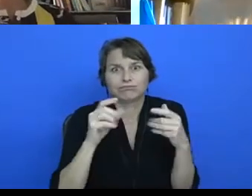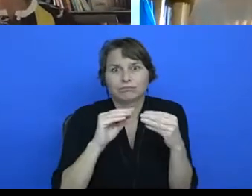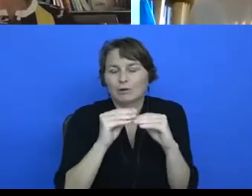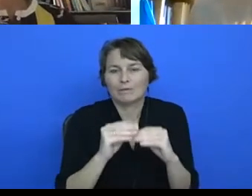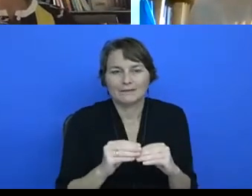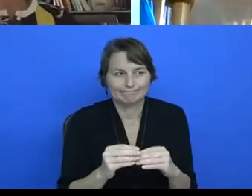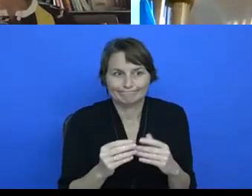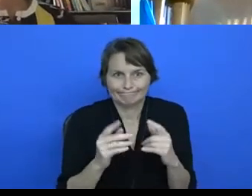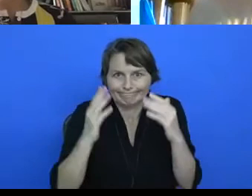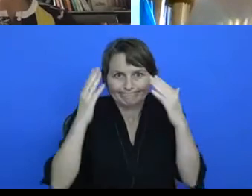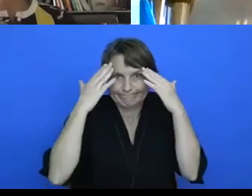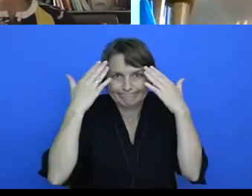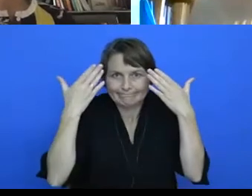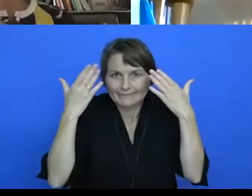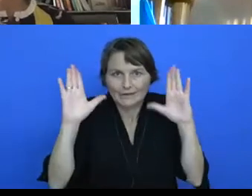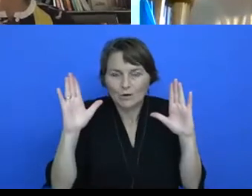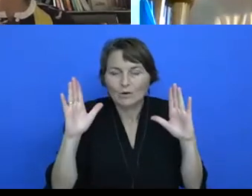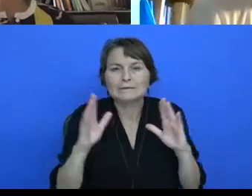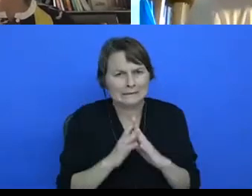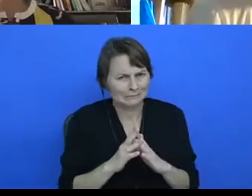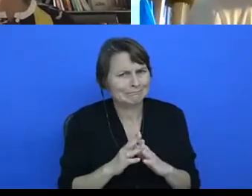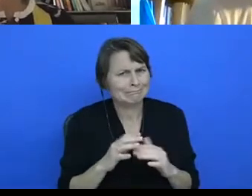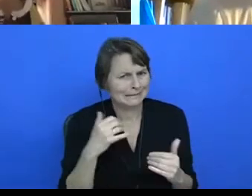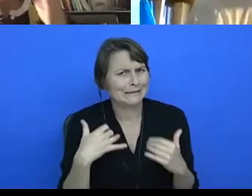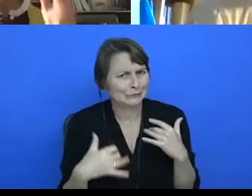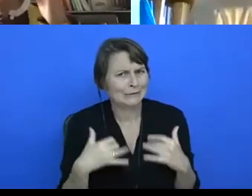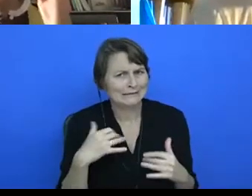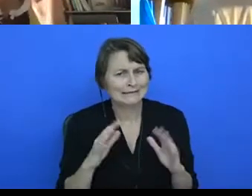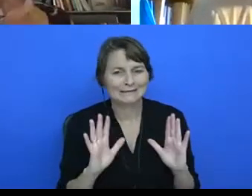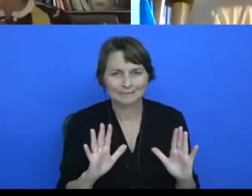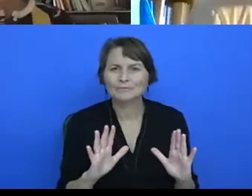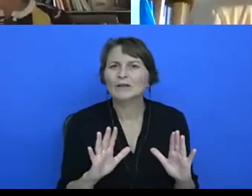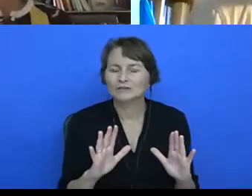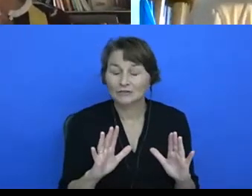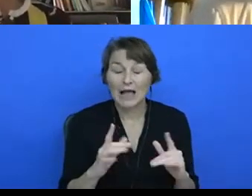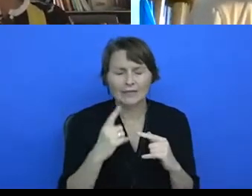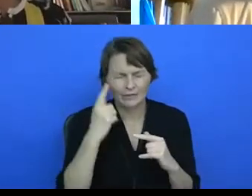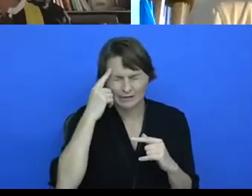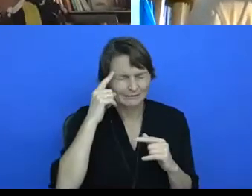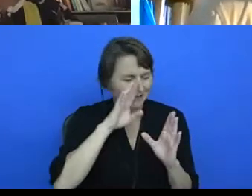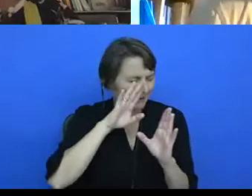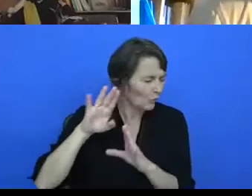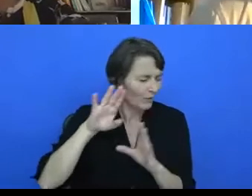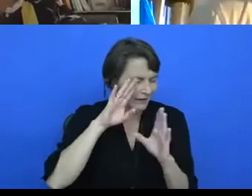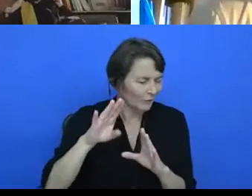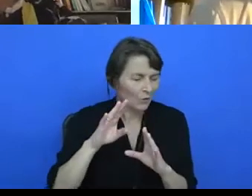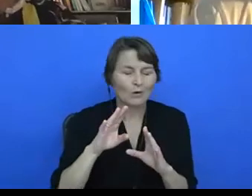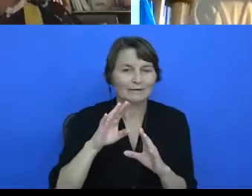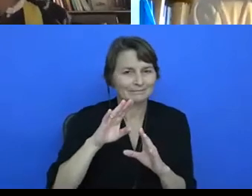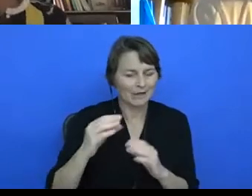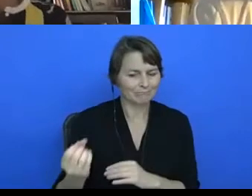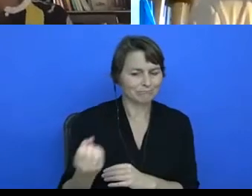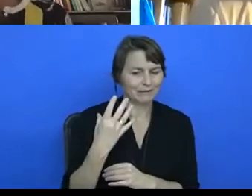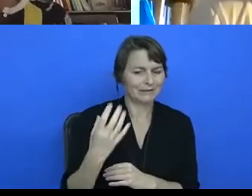not aware of. That was kind of interesting, and I just thought, just continue, ignore your messages you get.